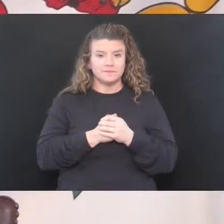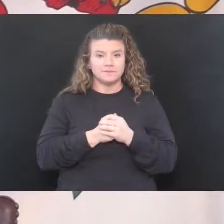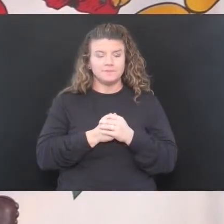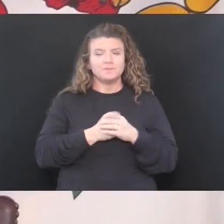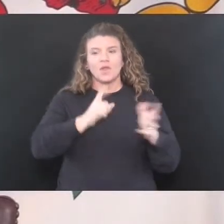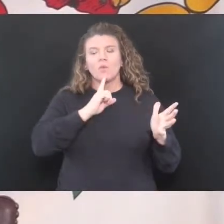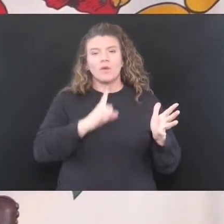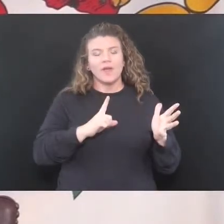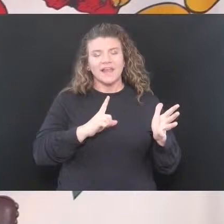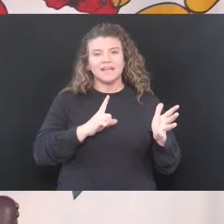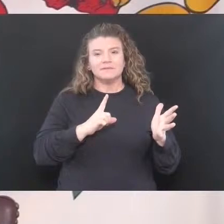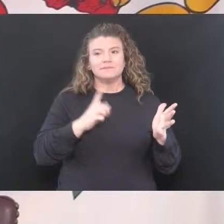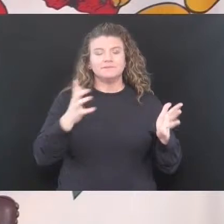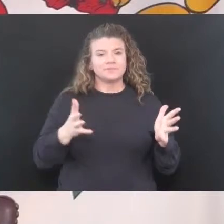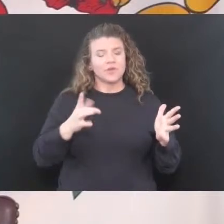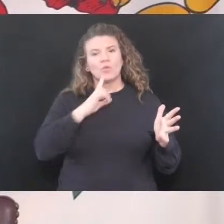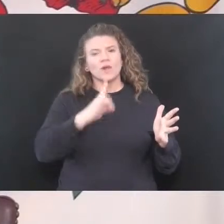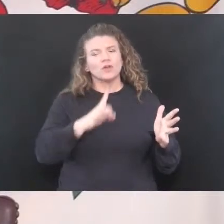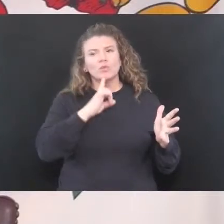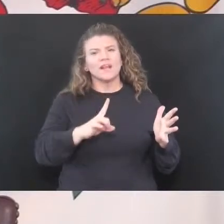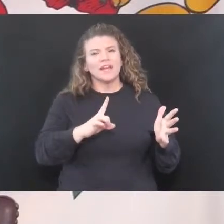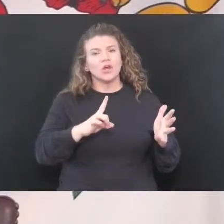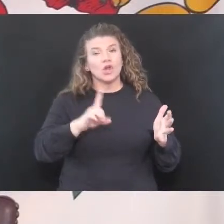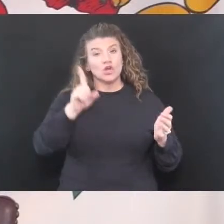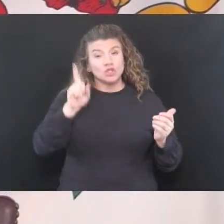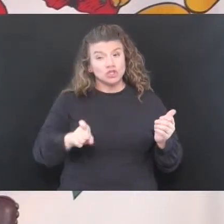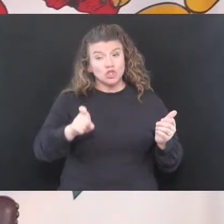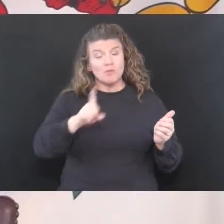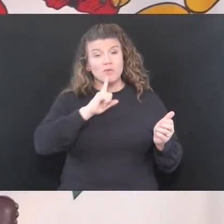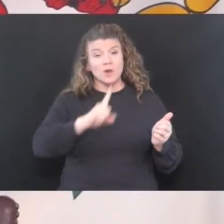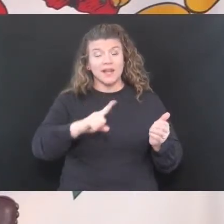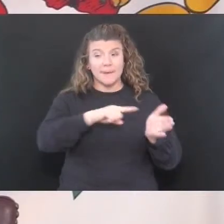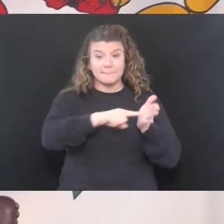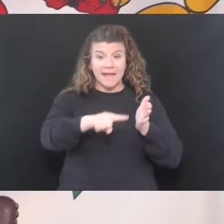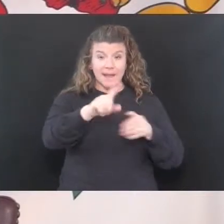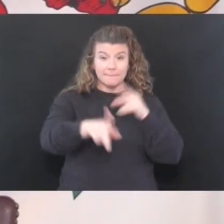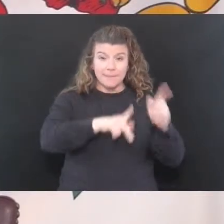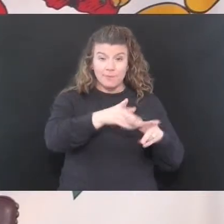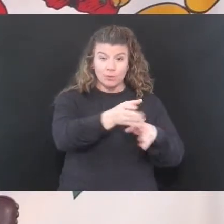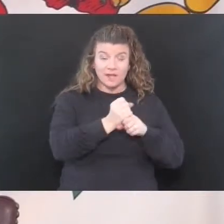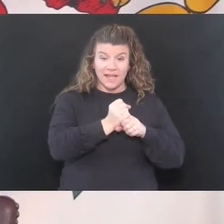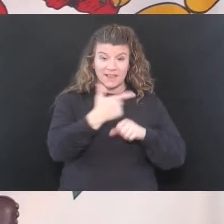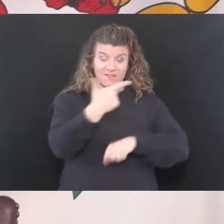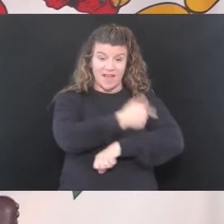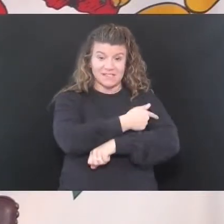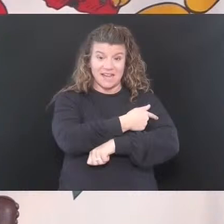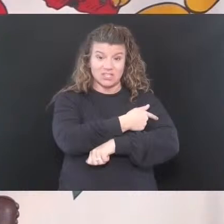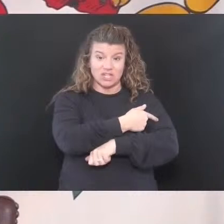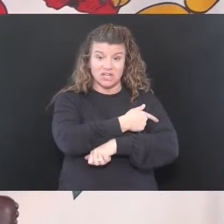we really, really and truly, should we really be paying people to get vaccinated?